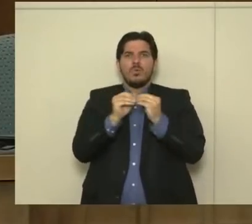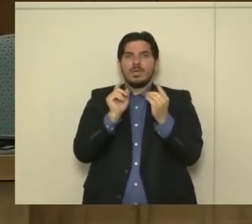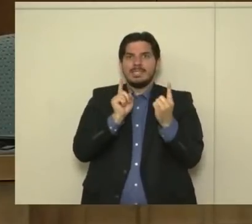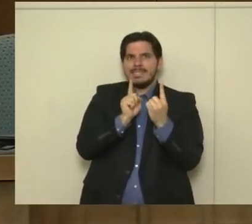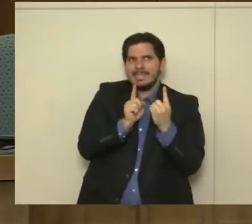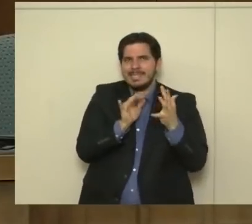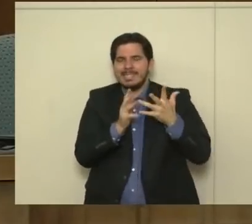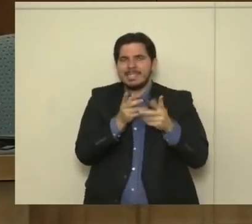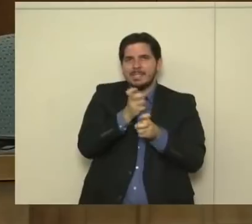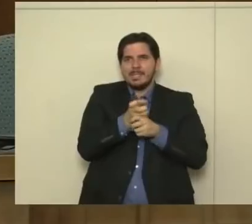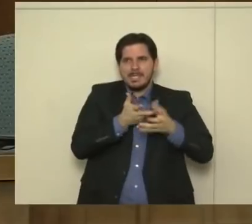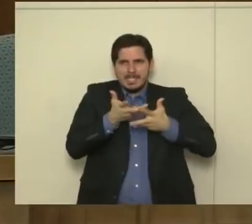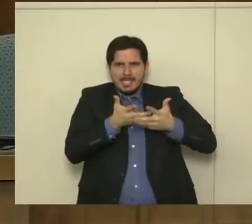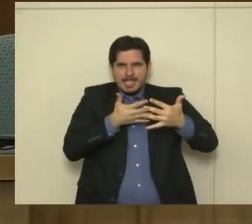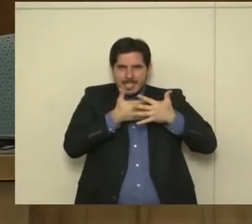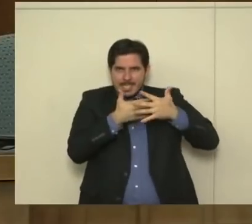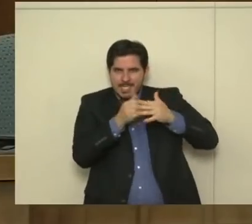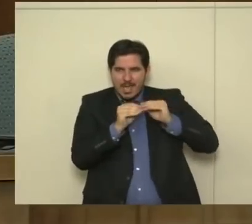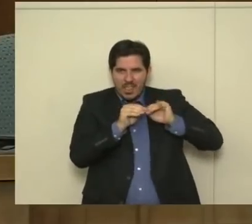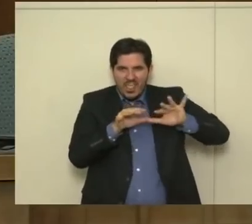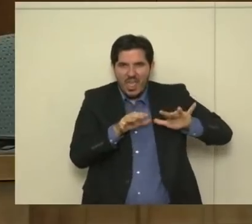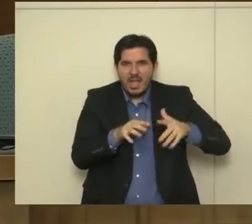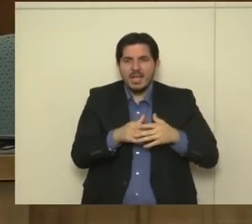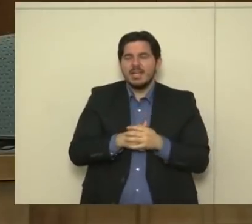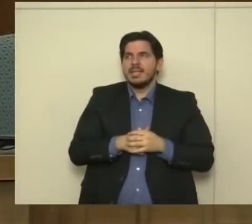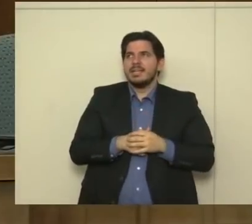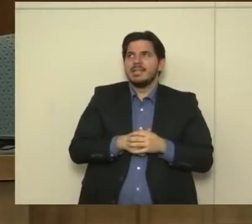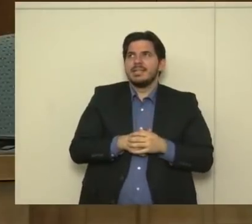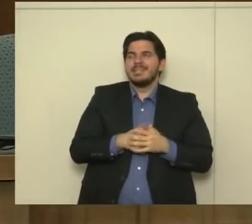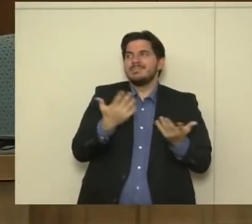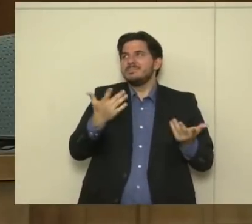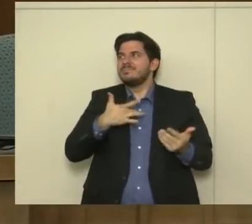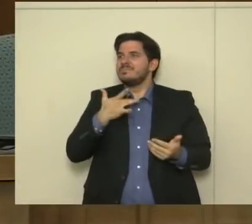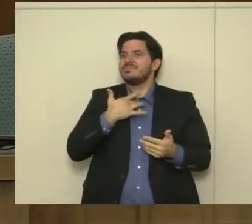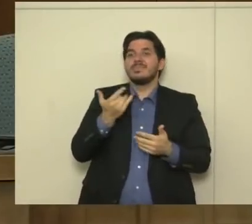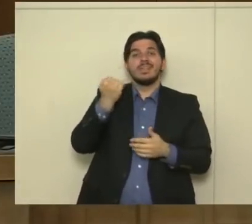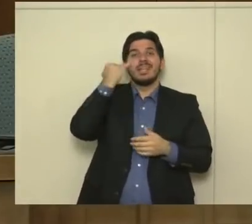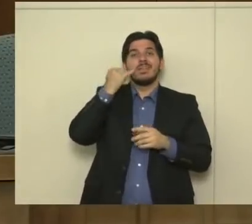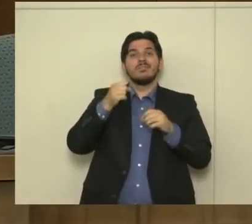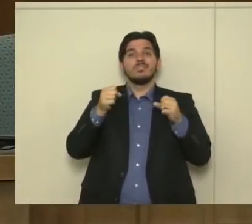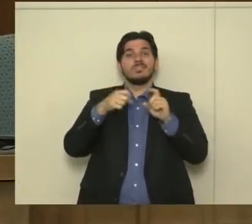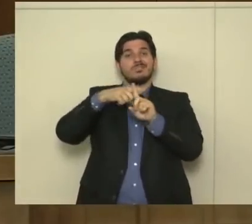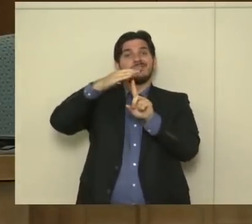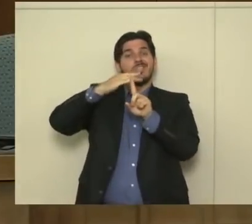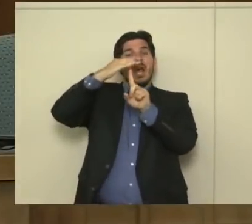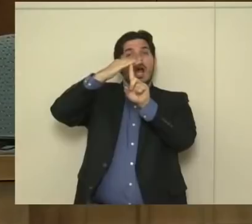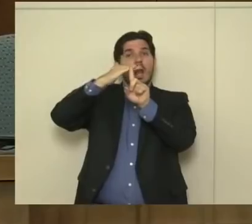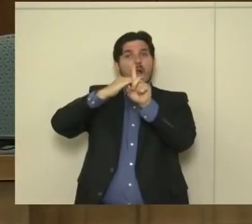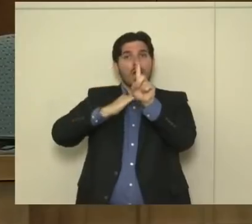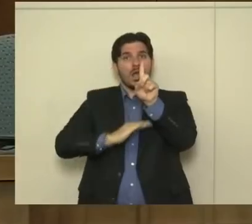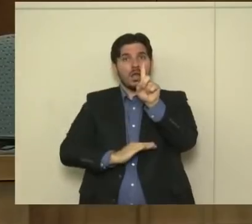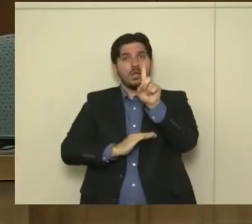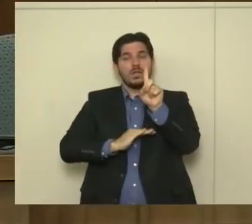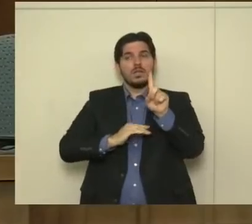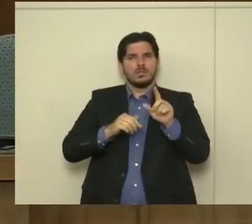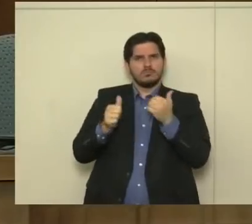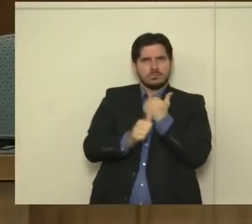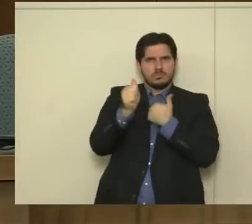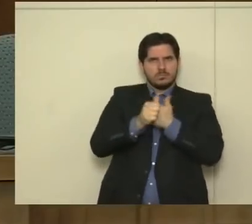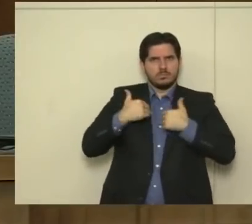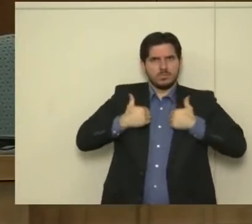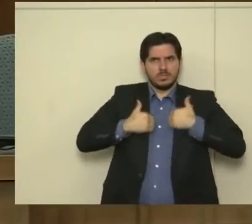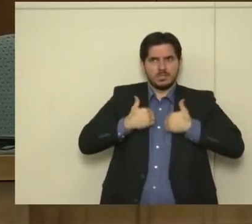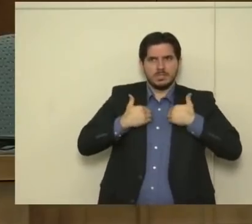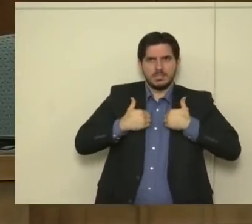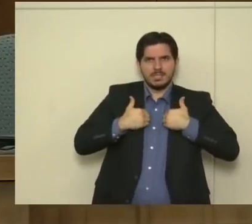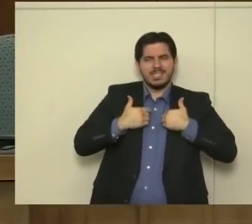But some people think maybe the effect of the lower temperatures compromises the respiratory system. That's particularly true in people with asthma and